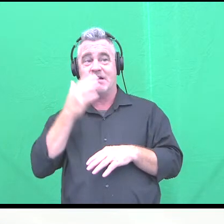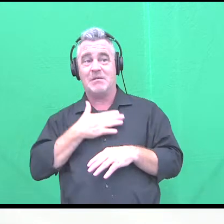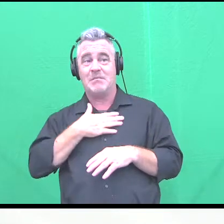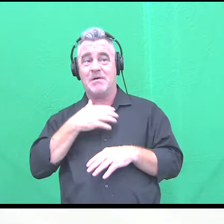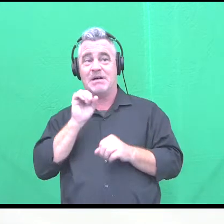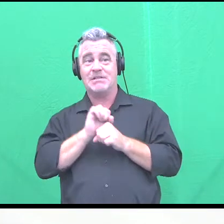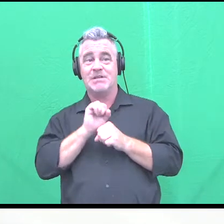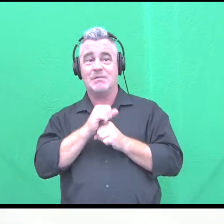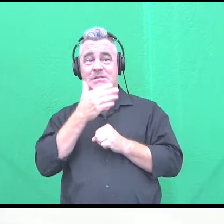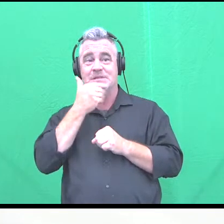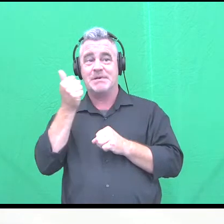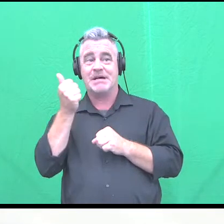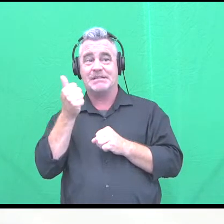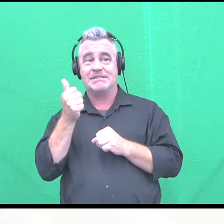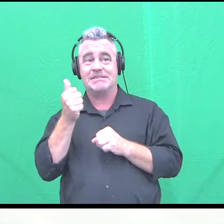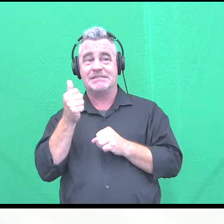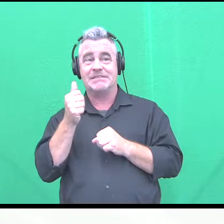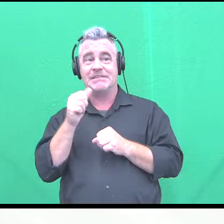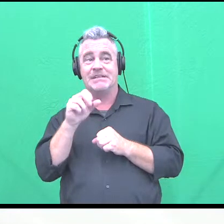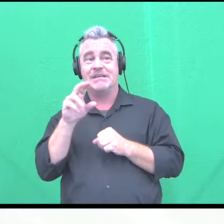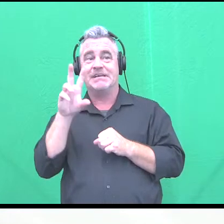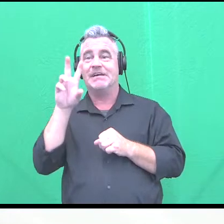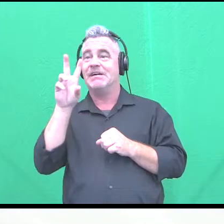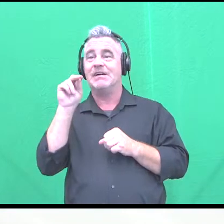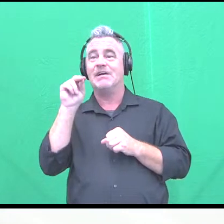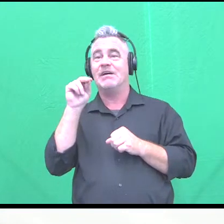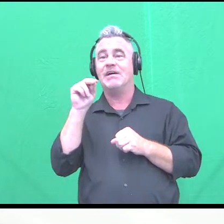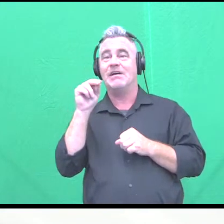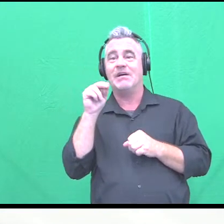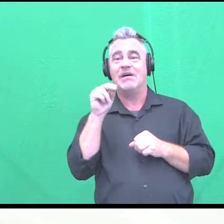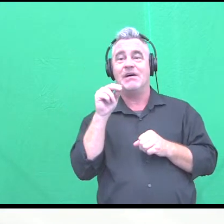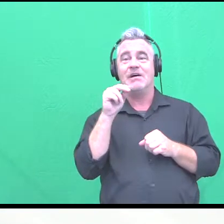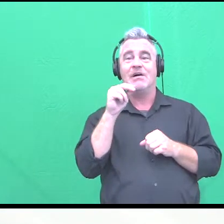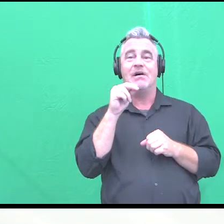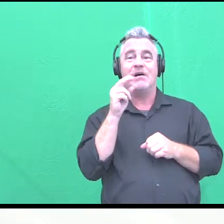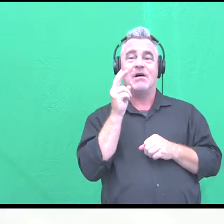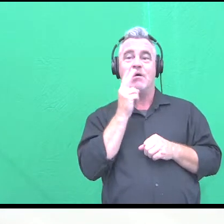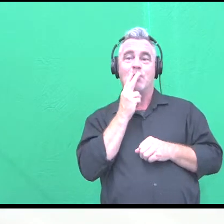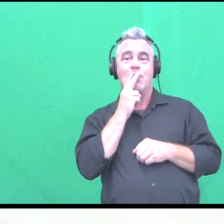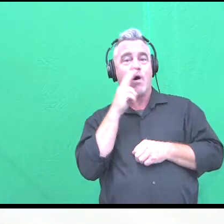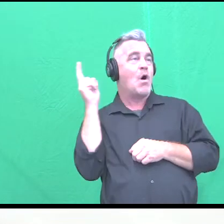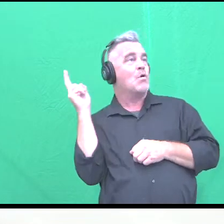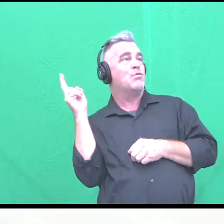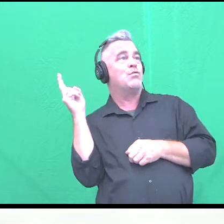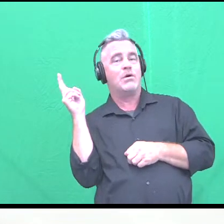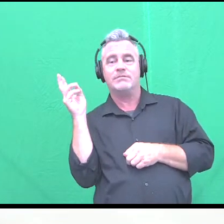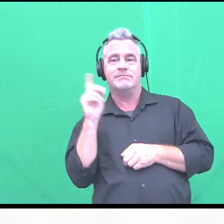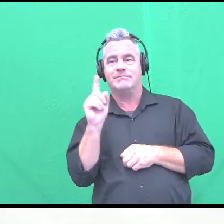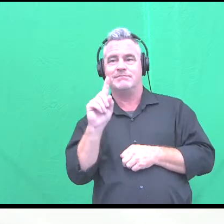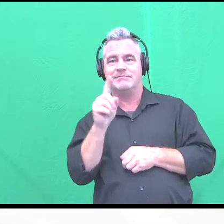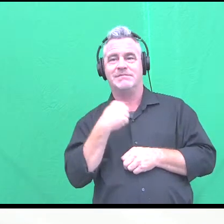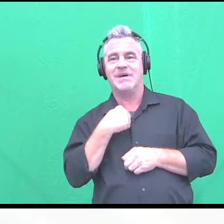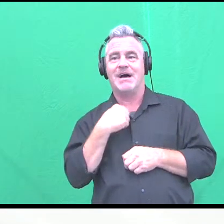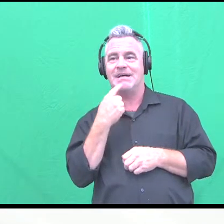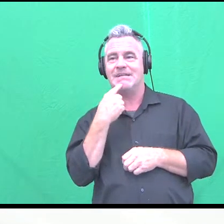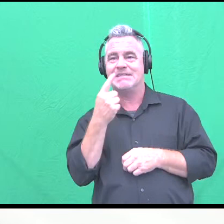district. No smoke blowing, I really truly mean it. I get to tell the stories and share the